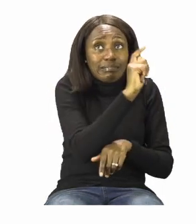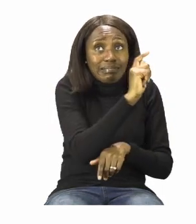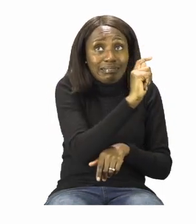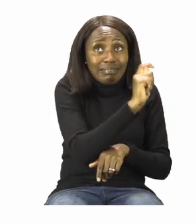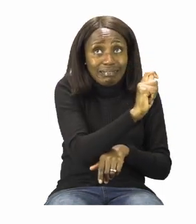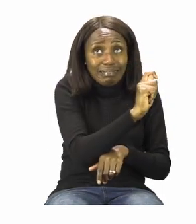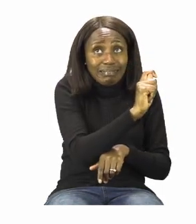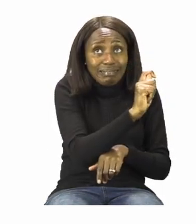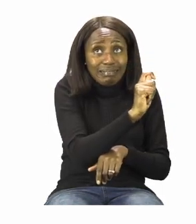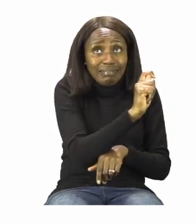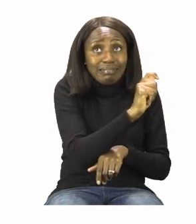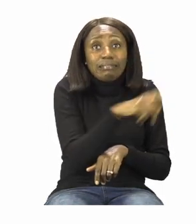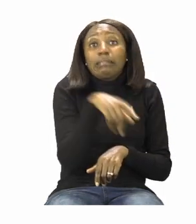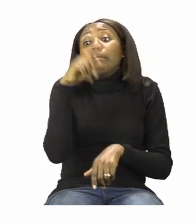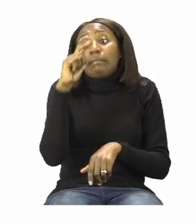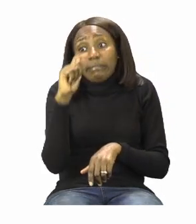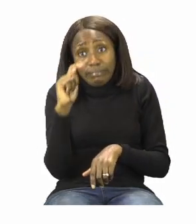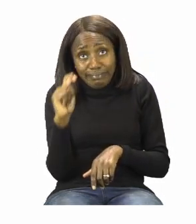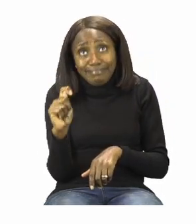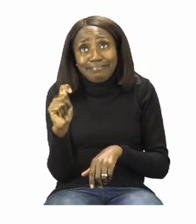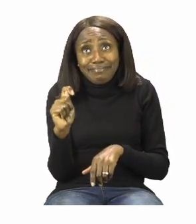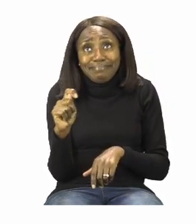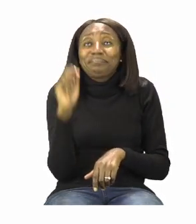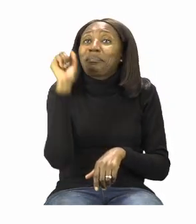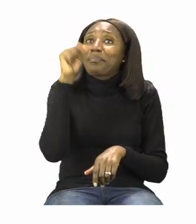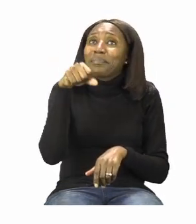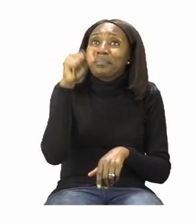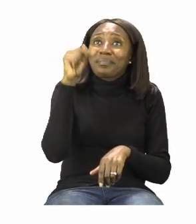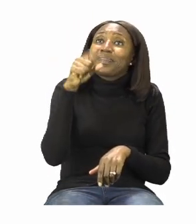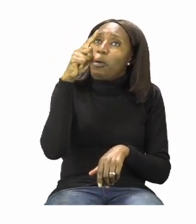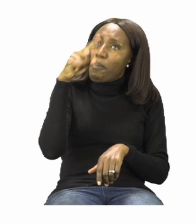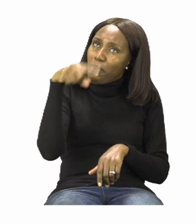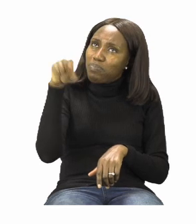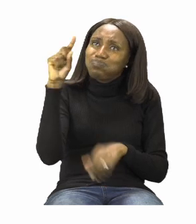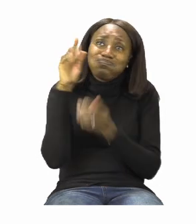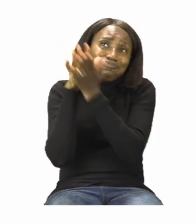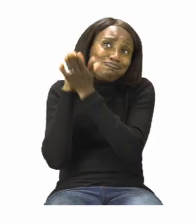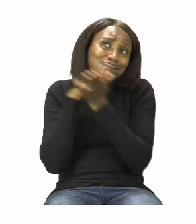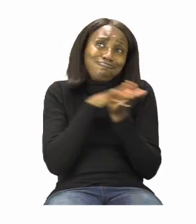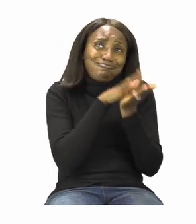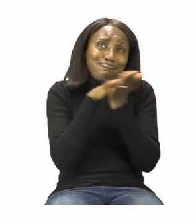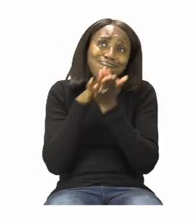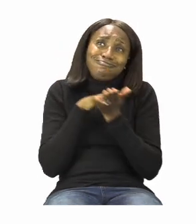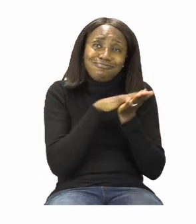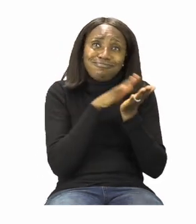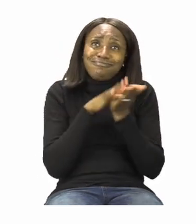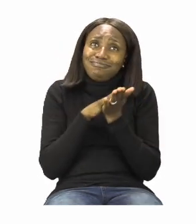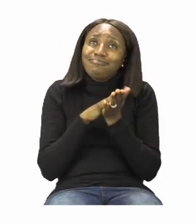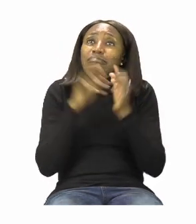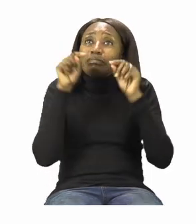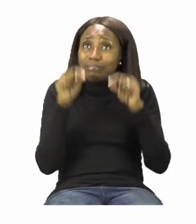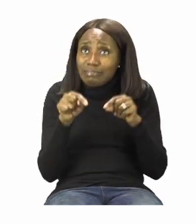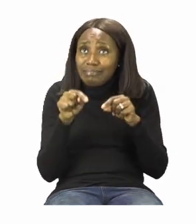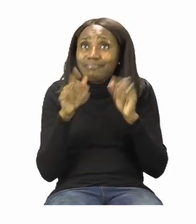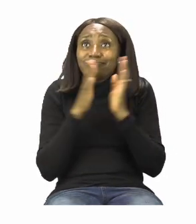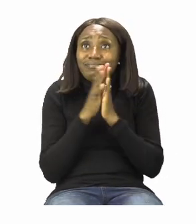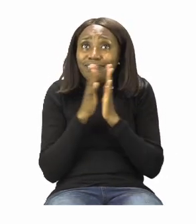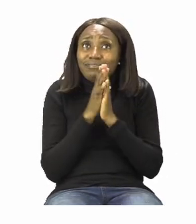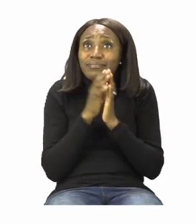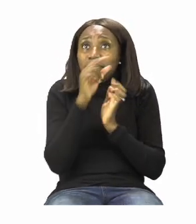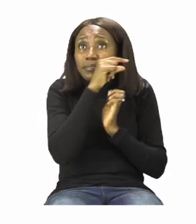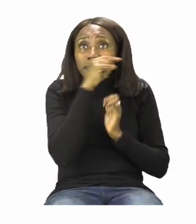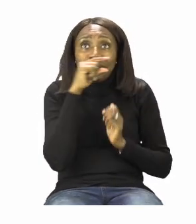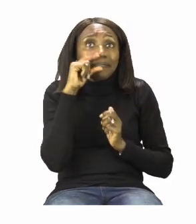beginning sounds. Yes, well done. So we can now circle